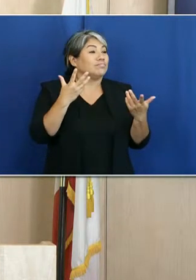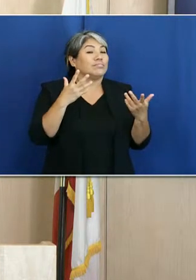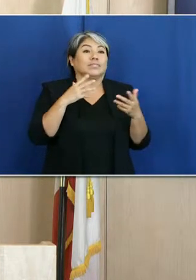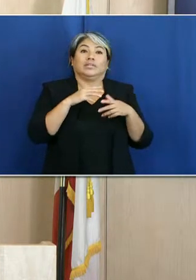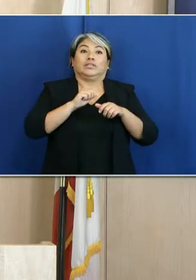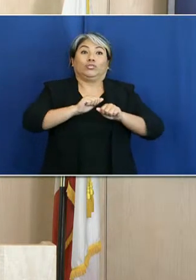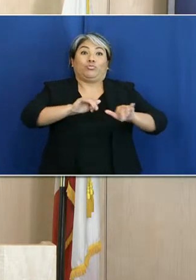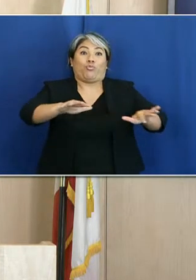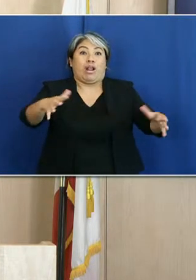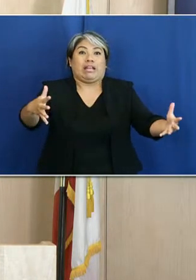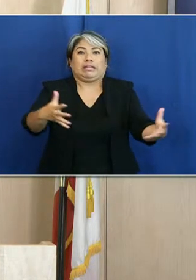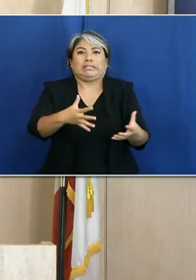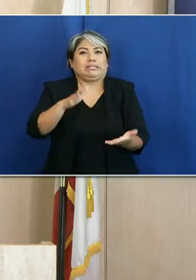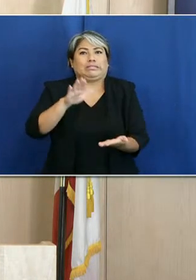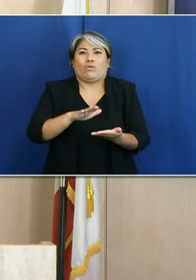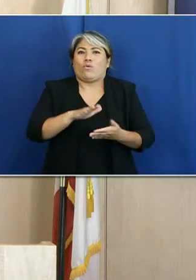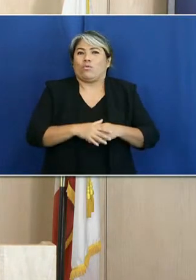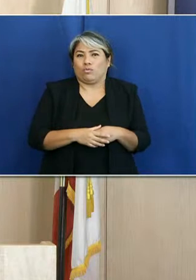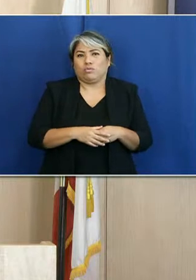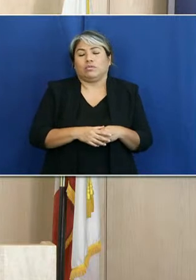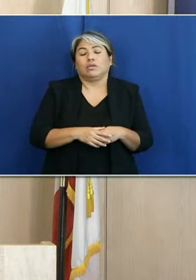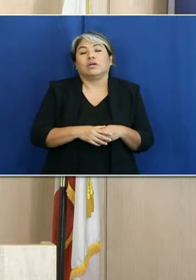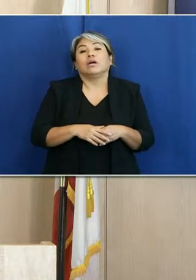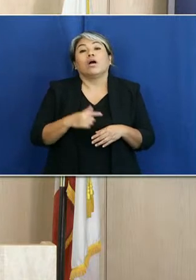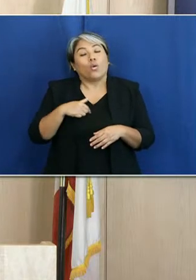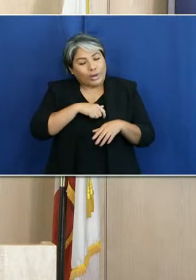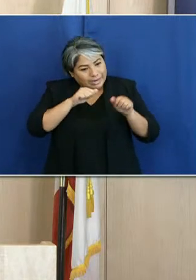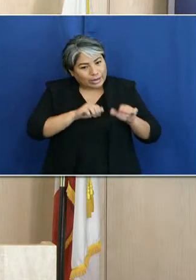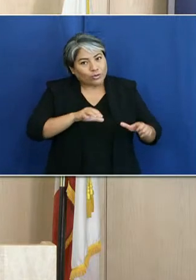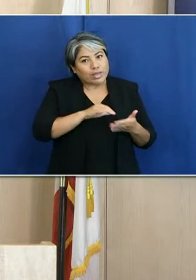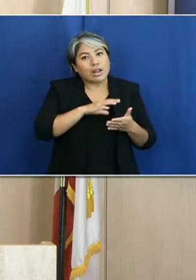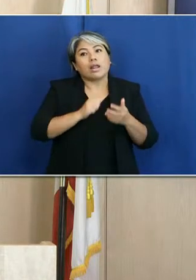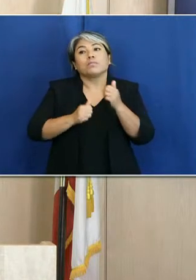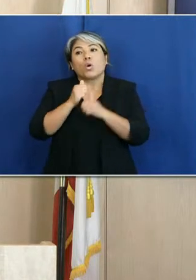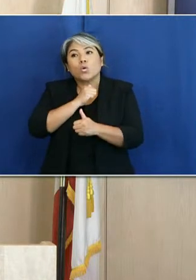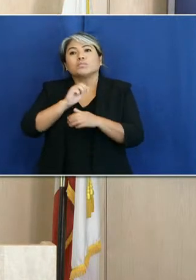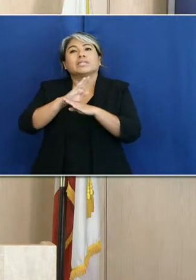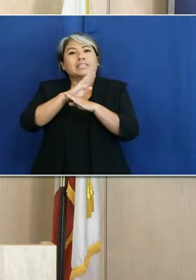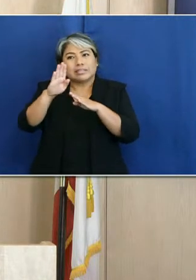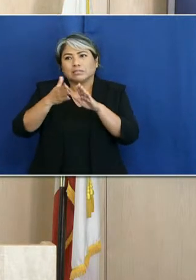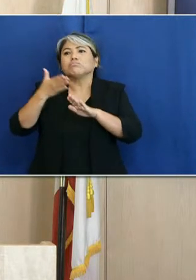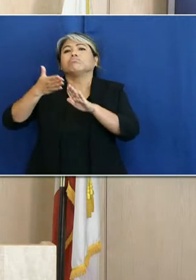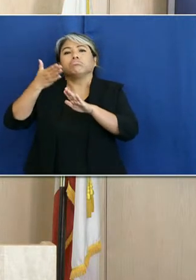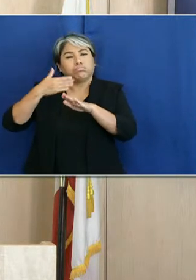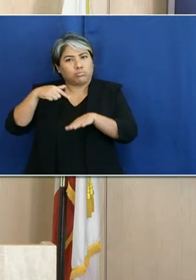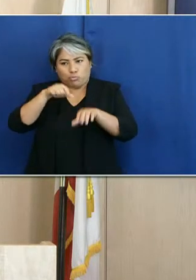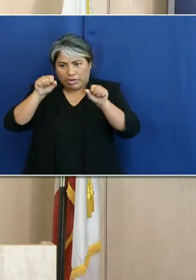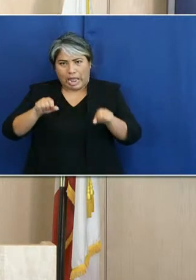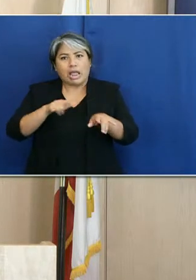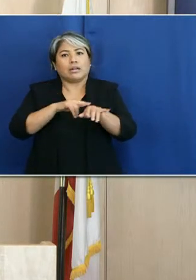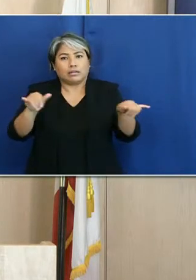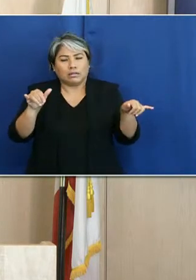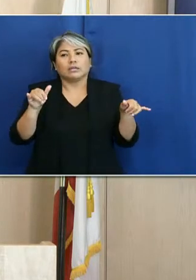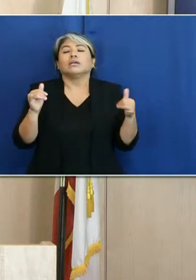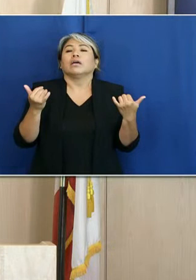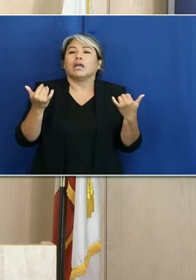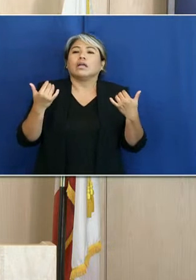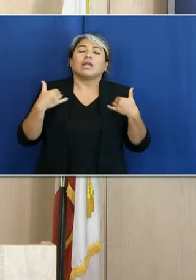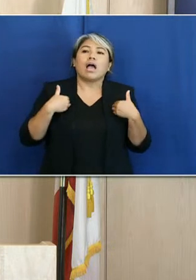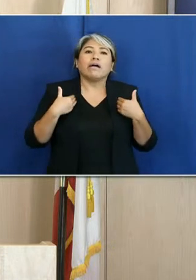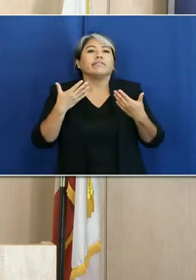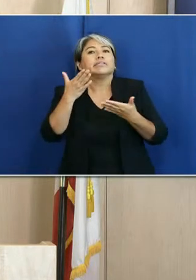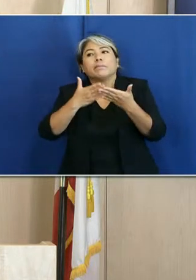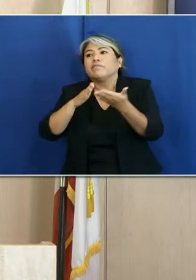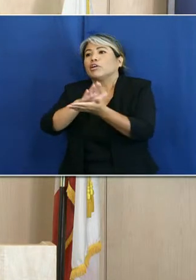Now, we can do that and get most sections of our economy up and running. we can do that and have a fair shot at trying to get some